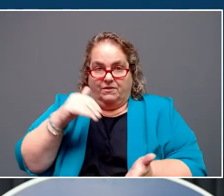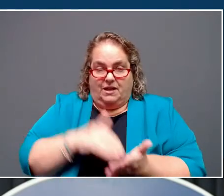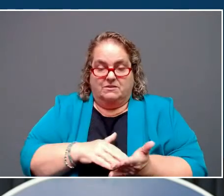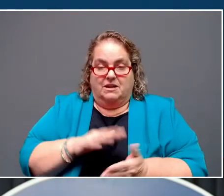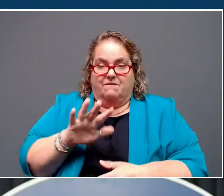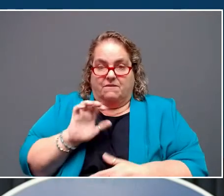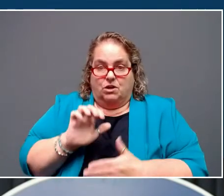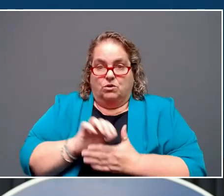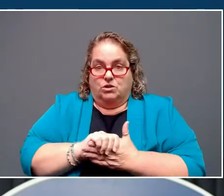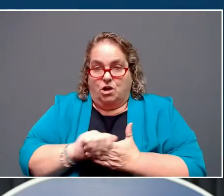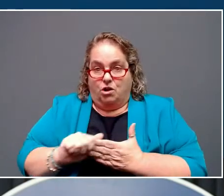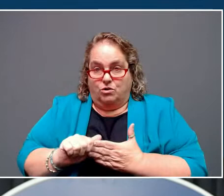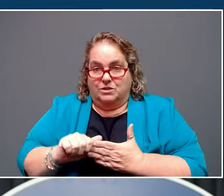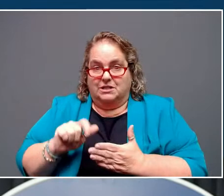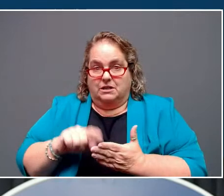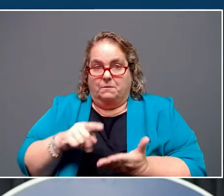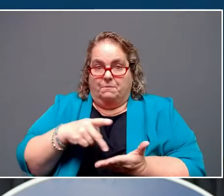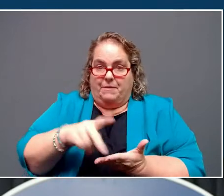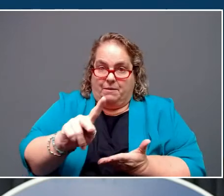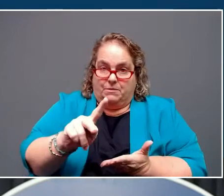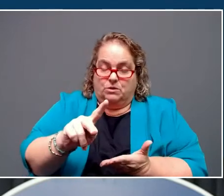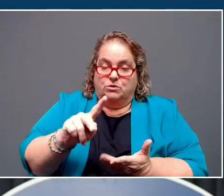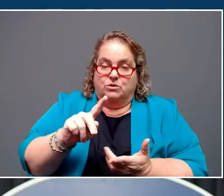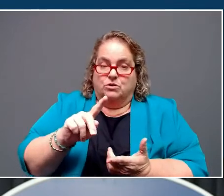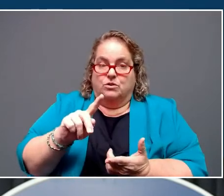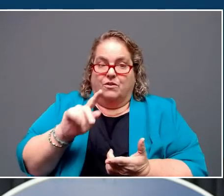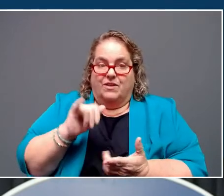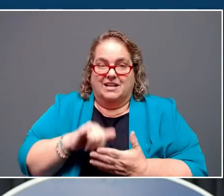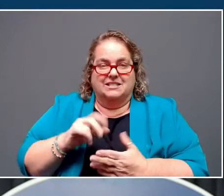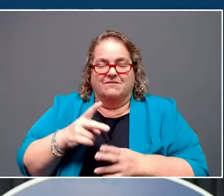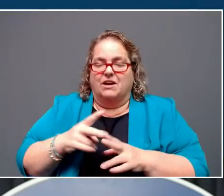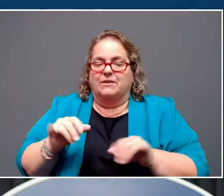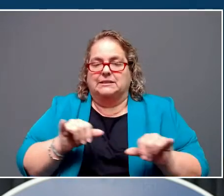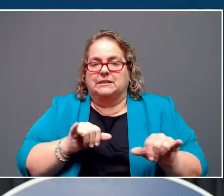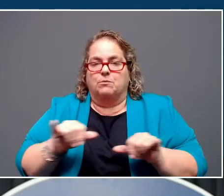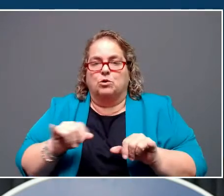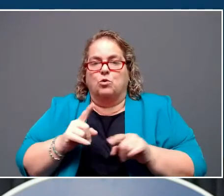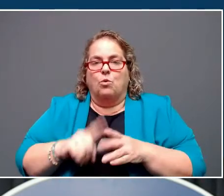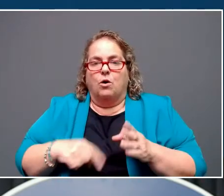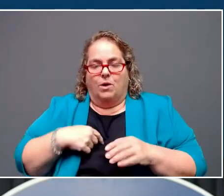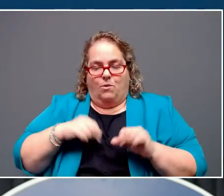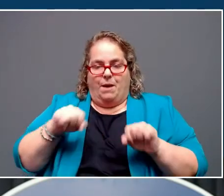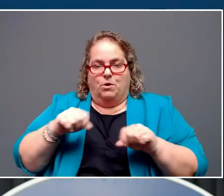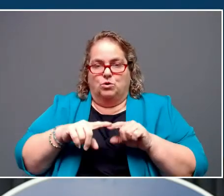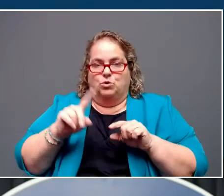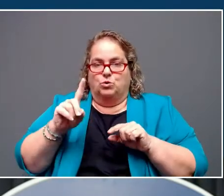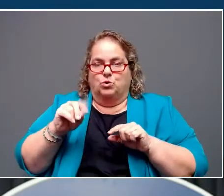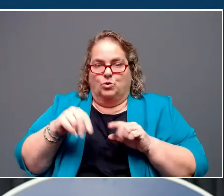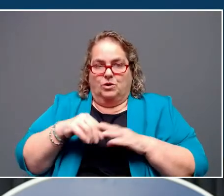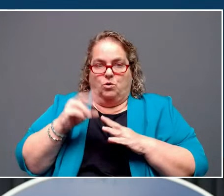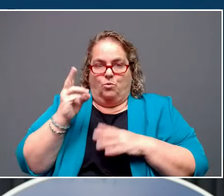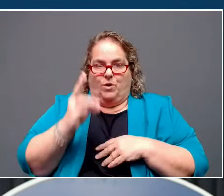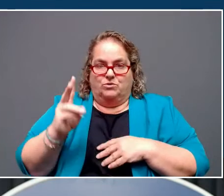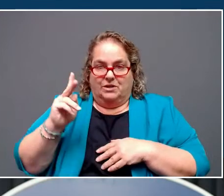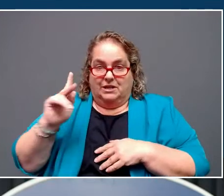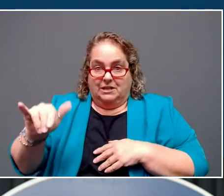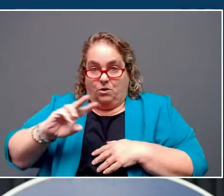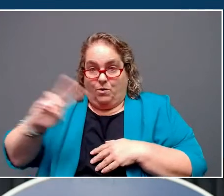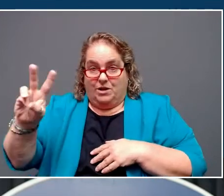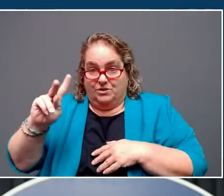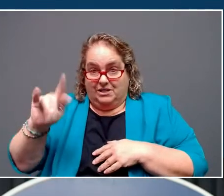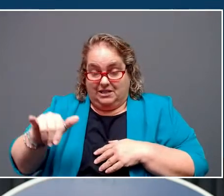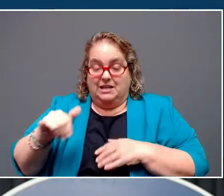$3,253,500 in payments. This is very similar to what we were able to do in Western Kentucky to meet the